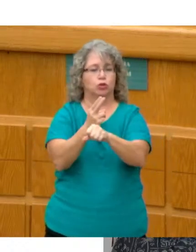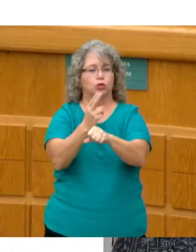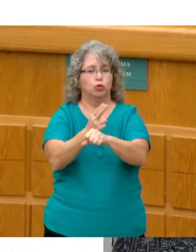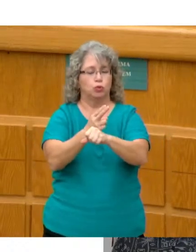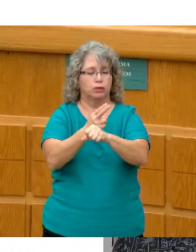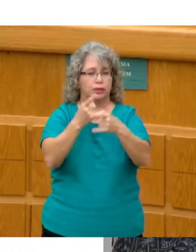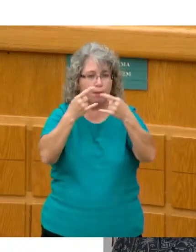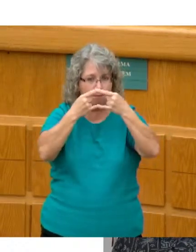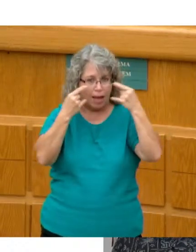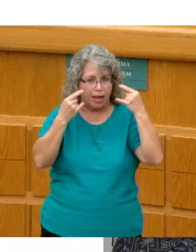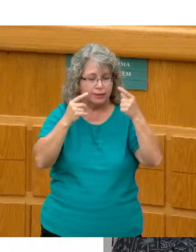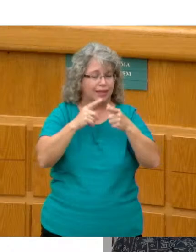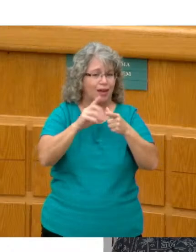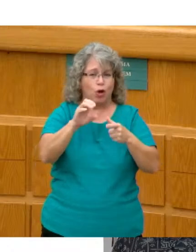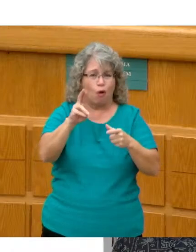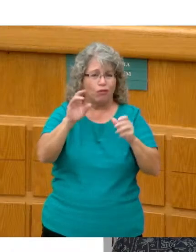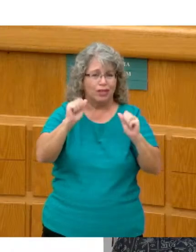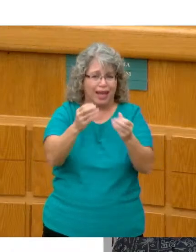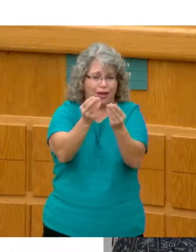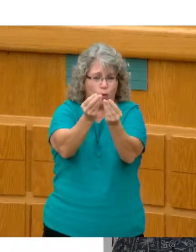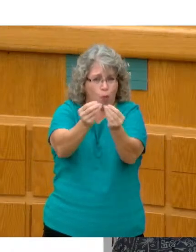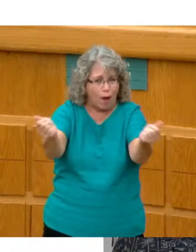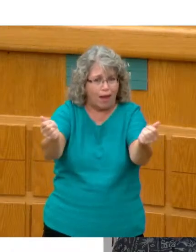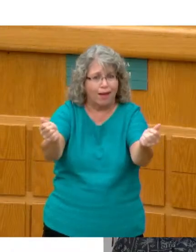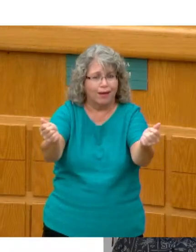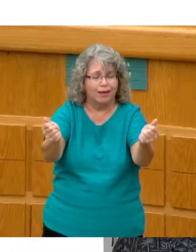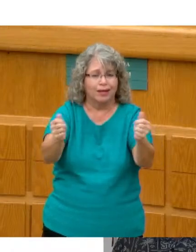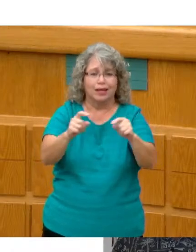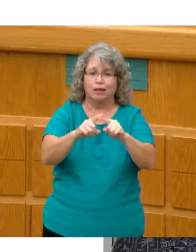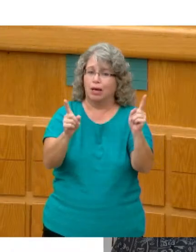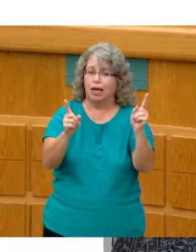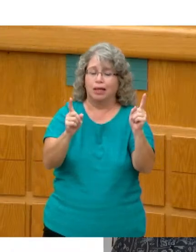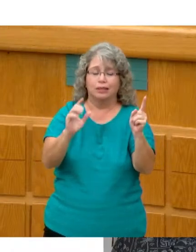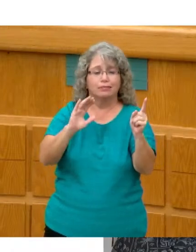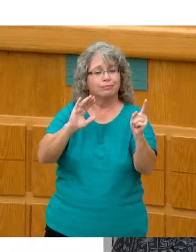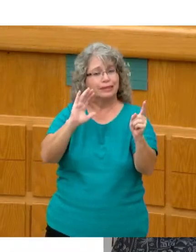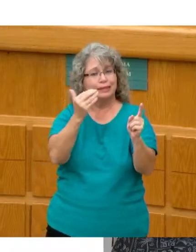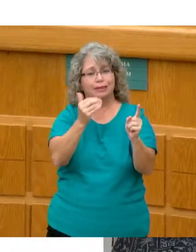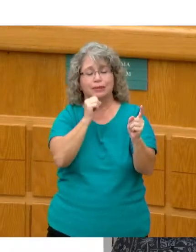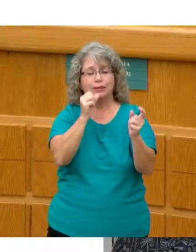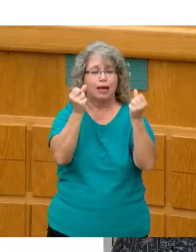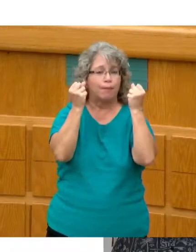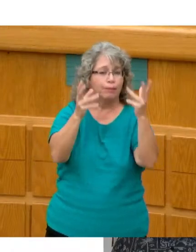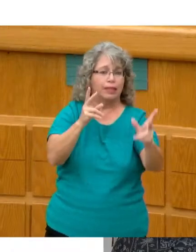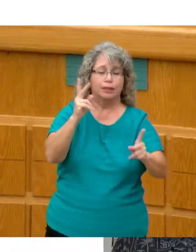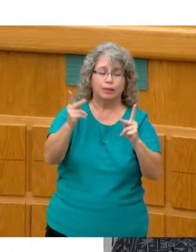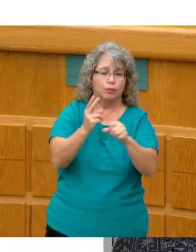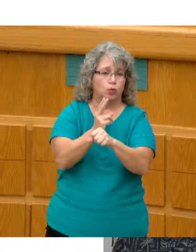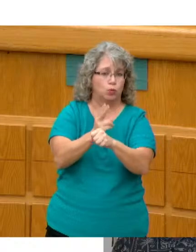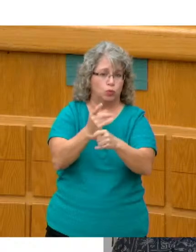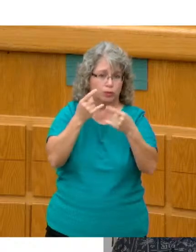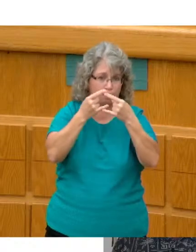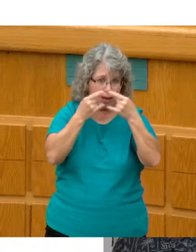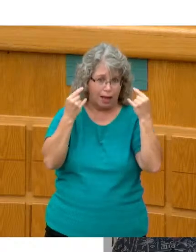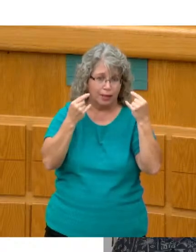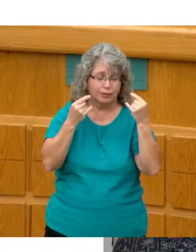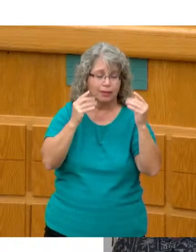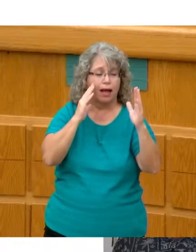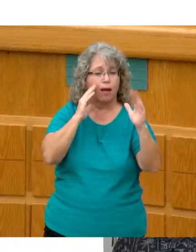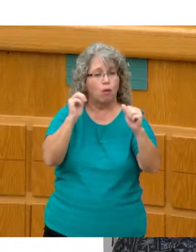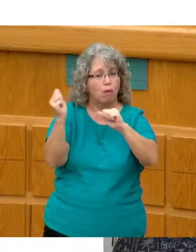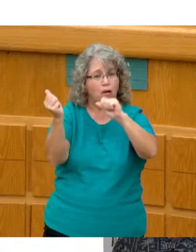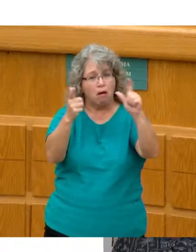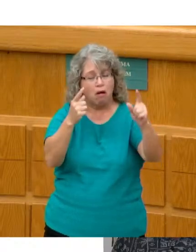Now, that being said, it looks like a lot of people are not masking. And one thing that I hope everybody's considering is that it's also